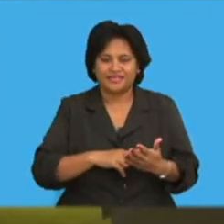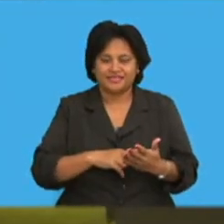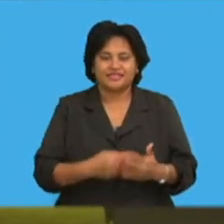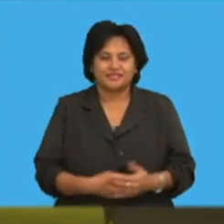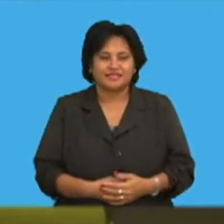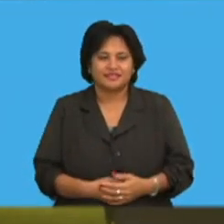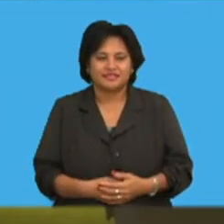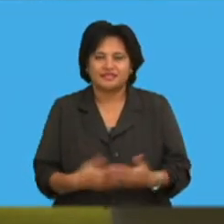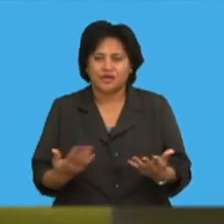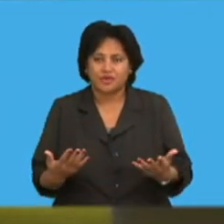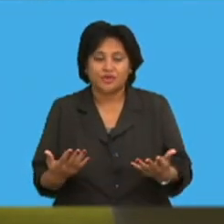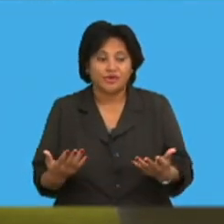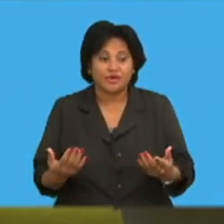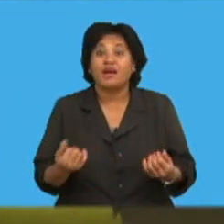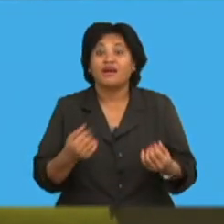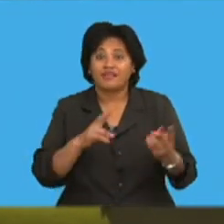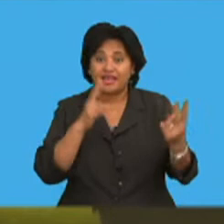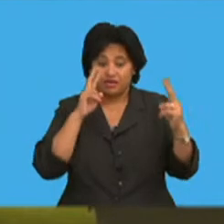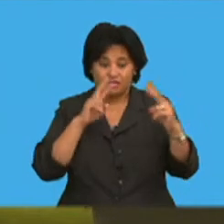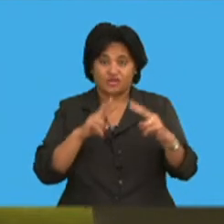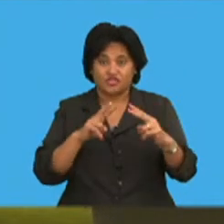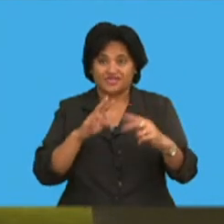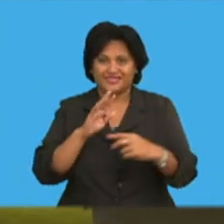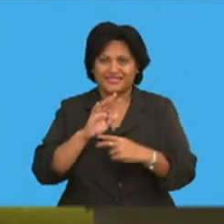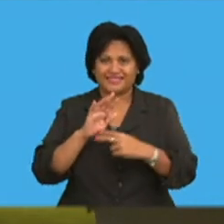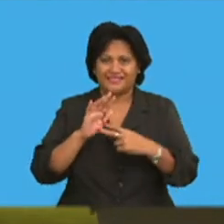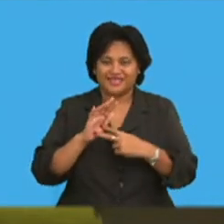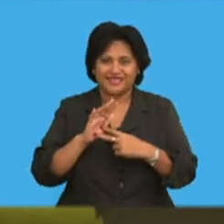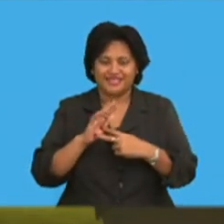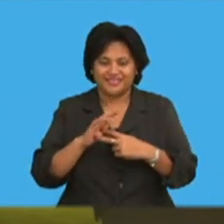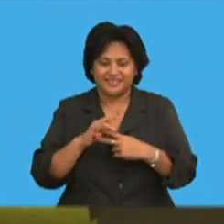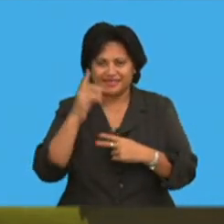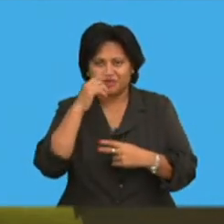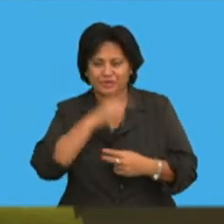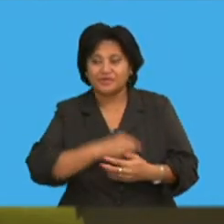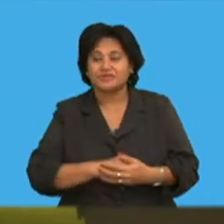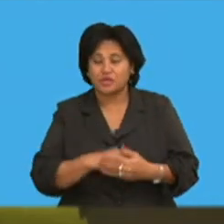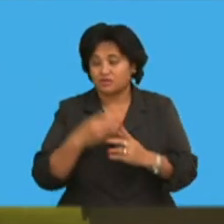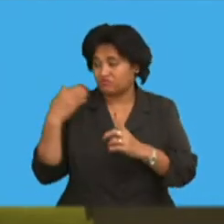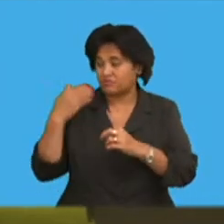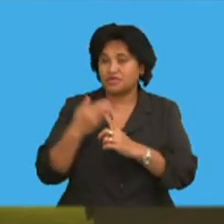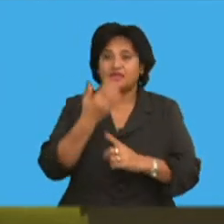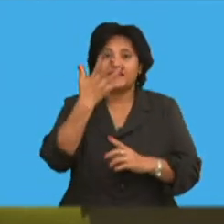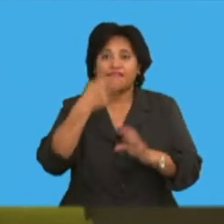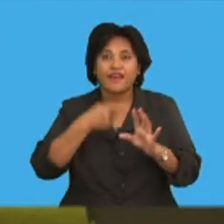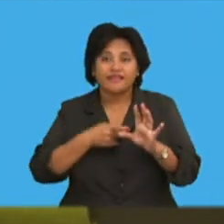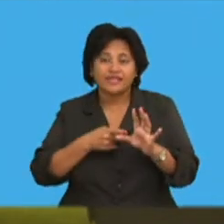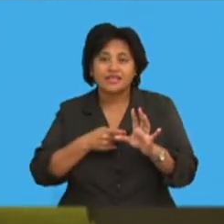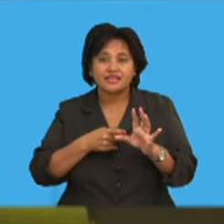let them hear it, Madam Speaker, because they're watching. Madam Speaker, over the past 5 years, we have